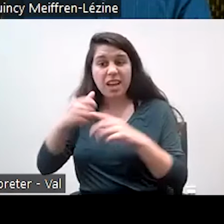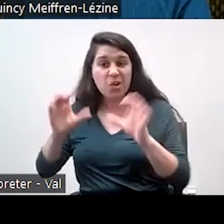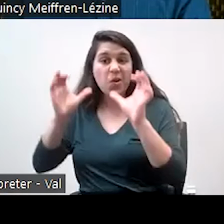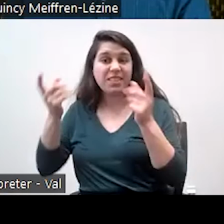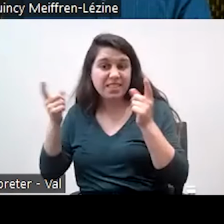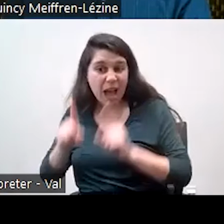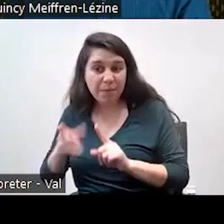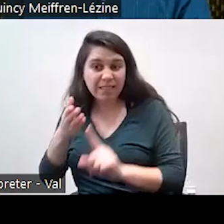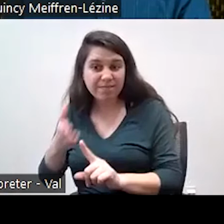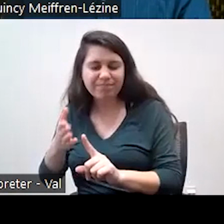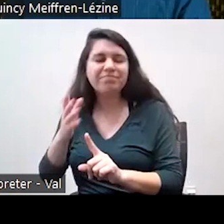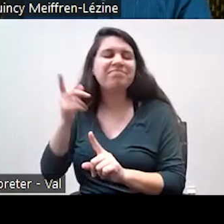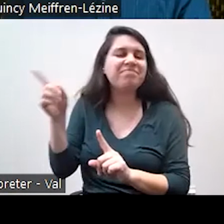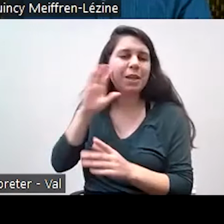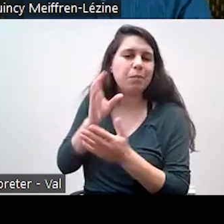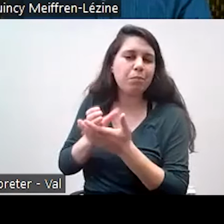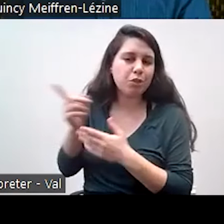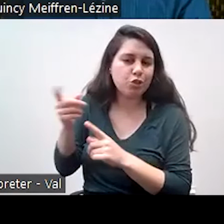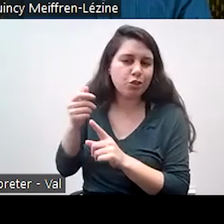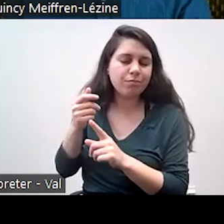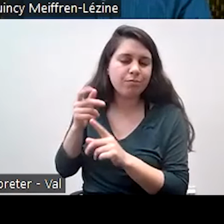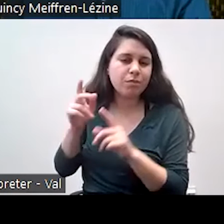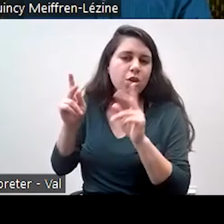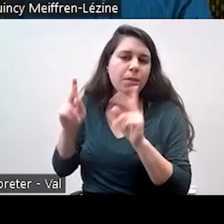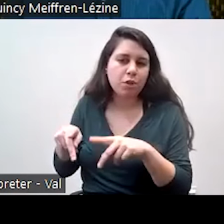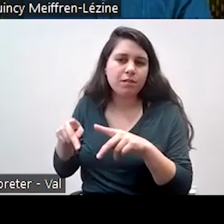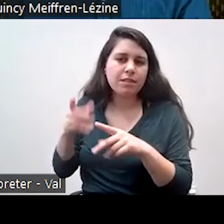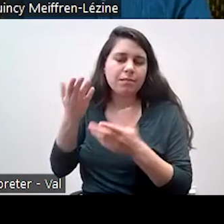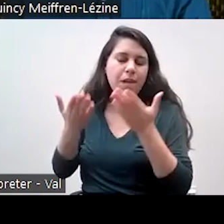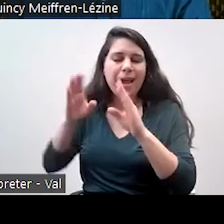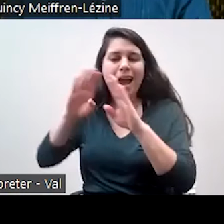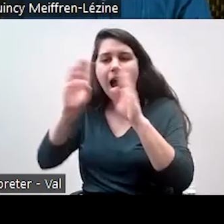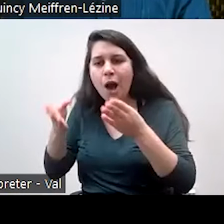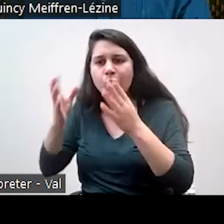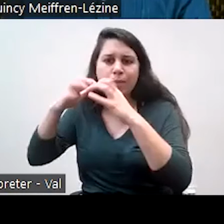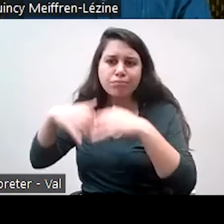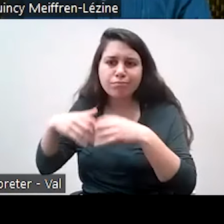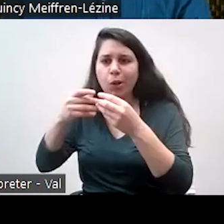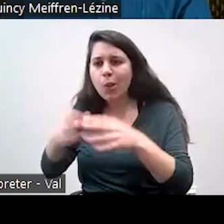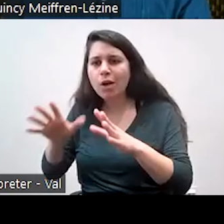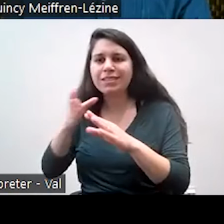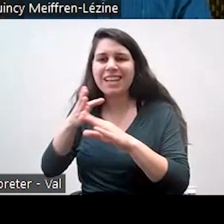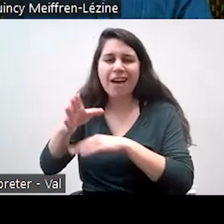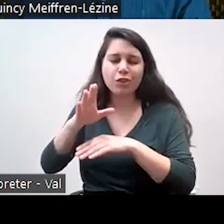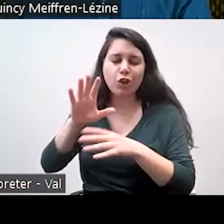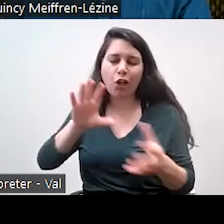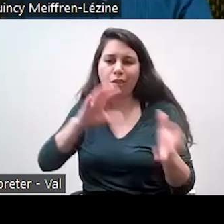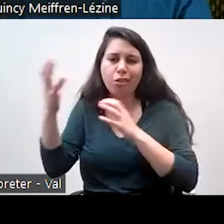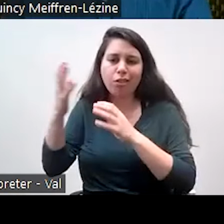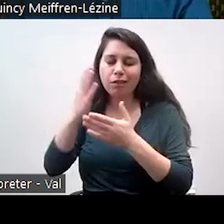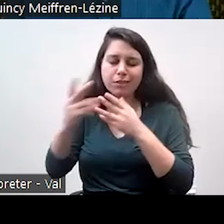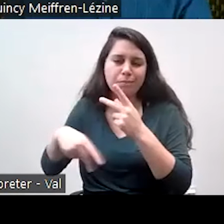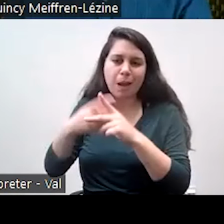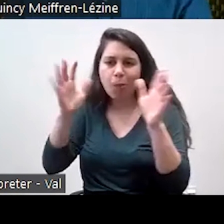picture of somebody who have lost perhaps their house or their community after a natural disaster. That's like